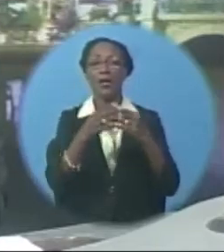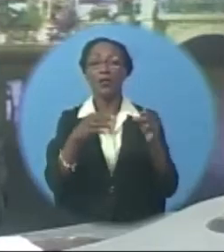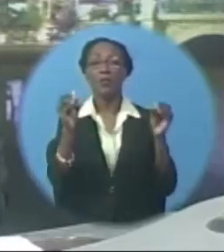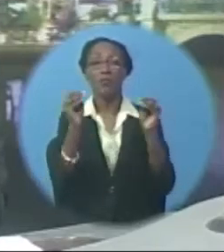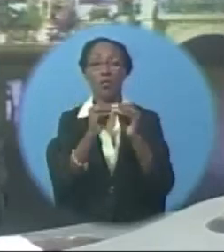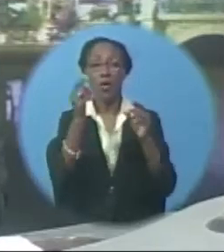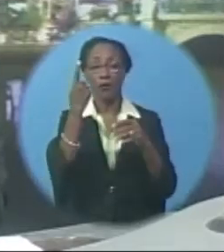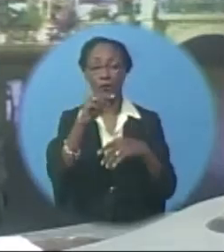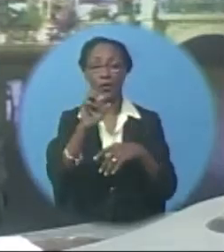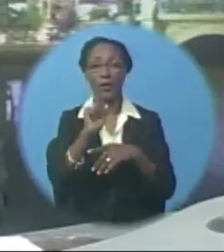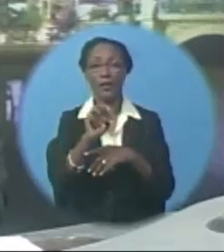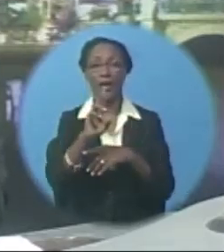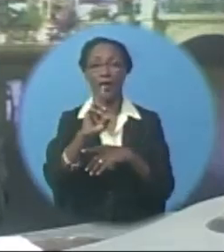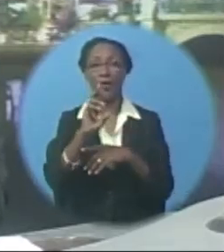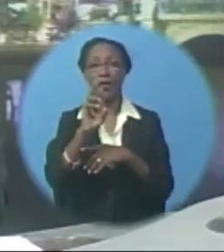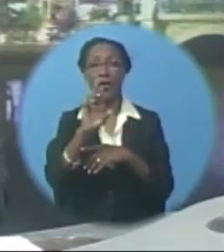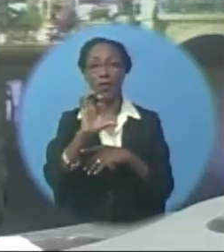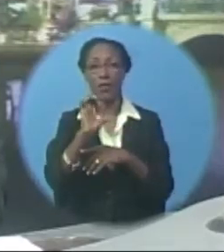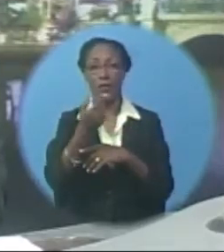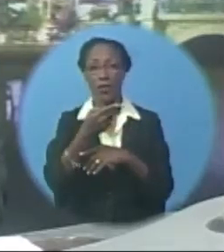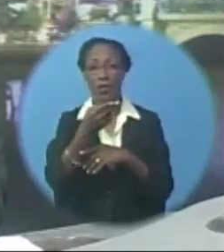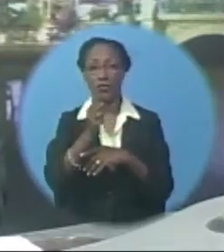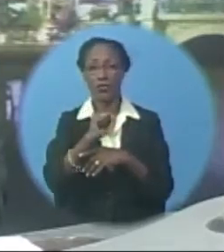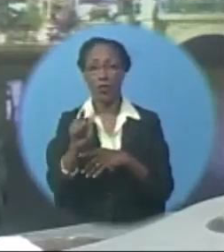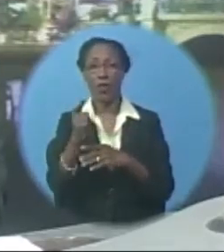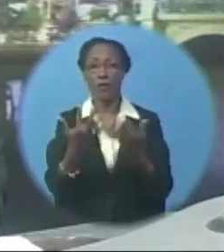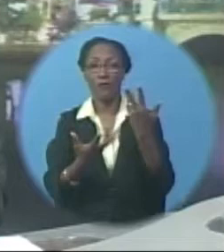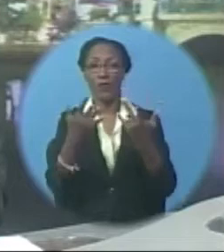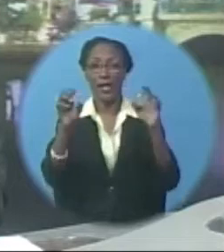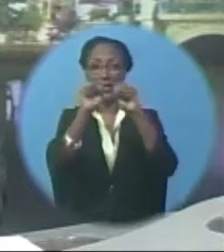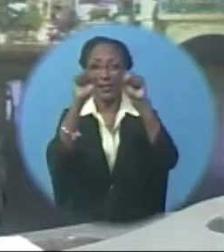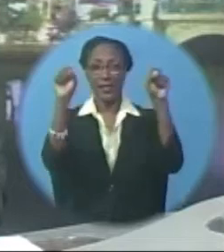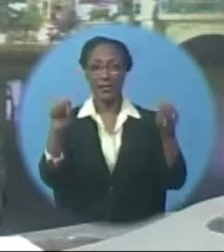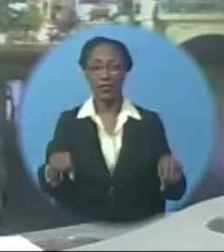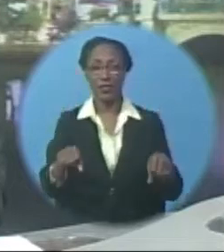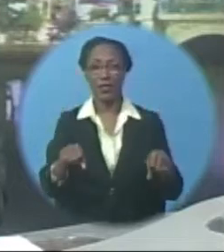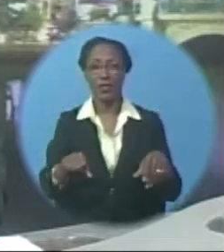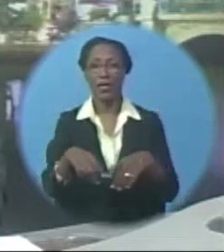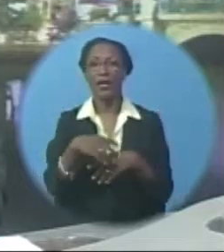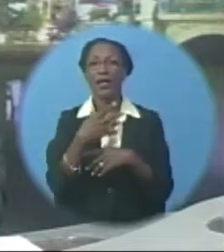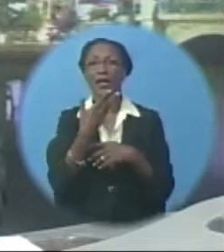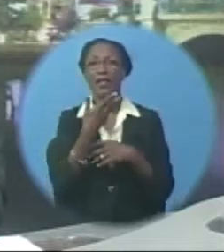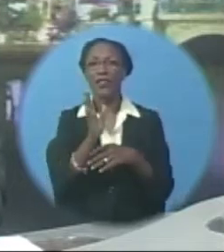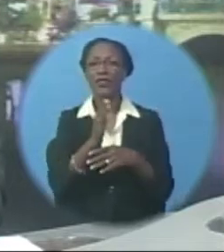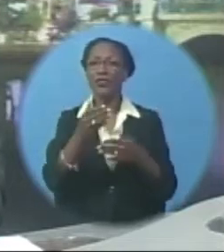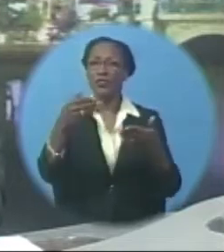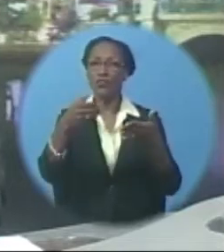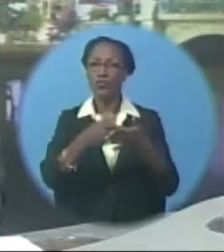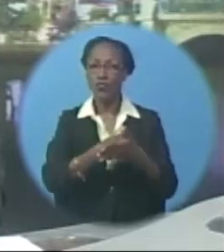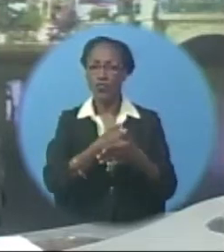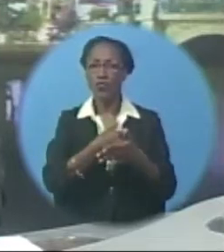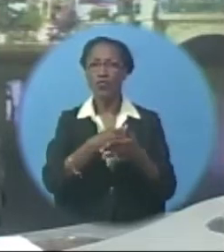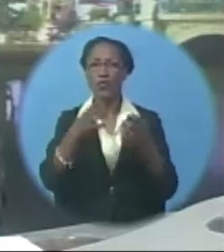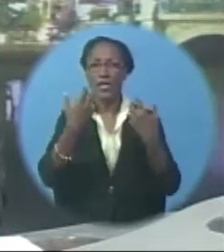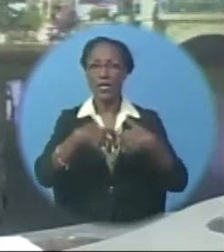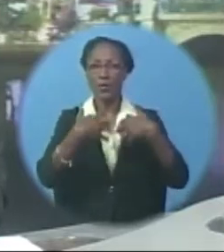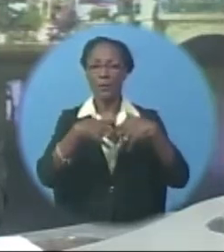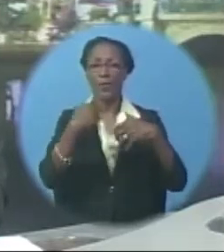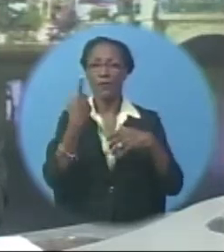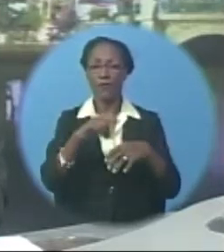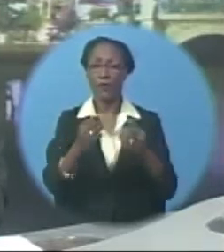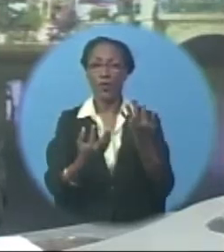years, the Fire Cadet program there has been upgraded and there has been investment in new state-of-the-art equipment for the